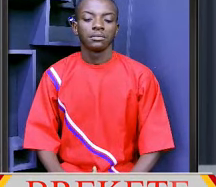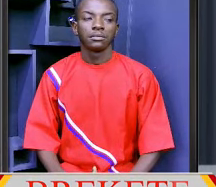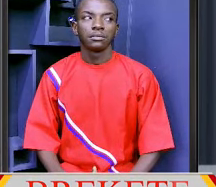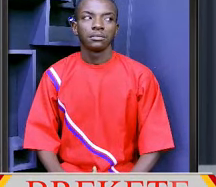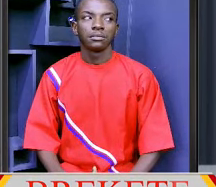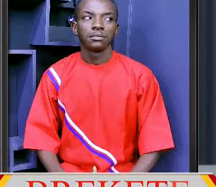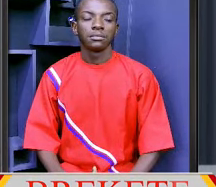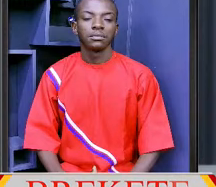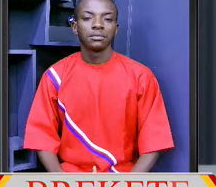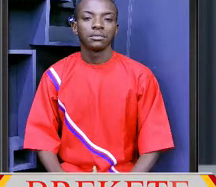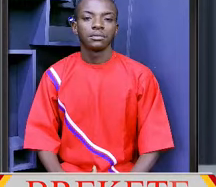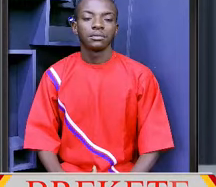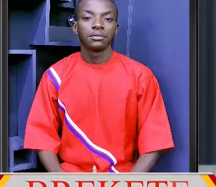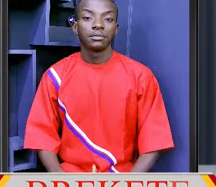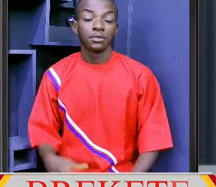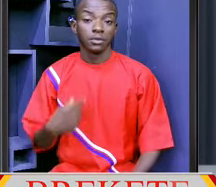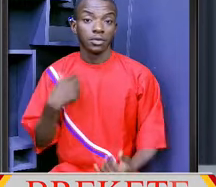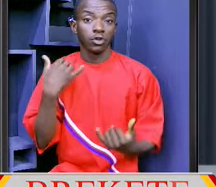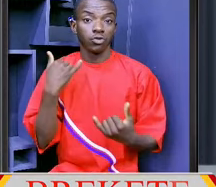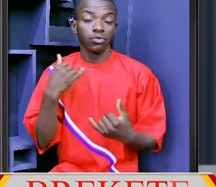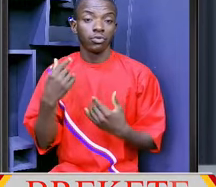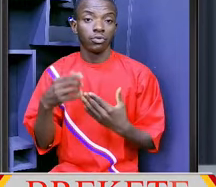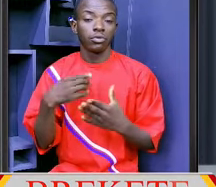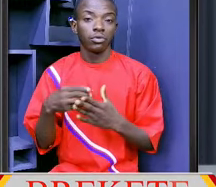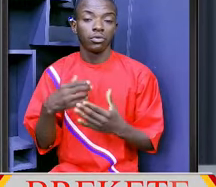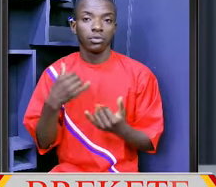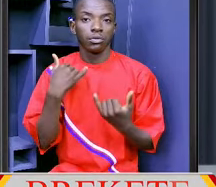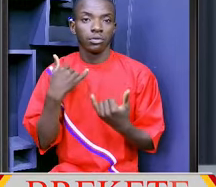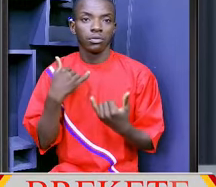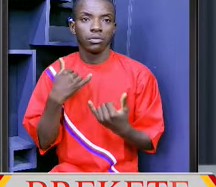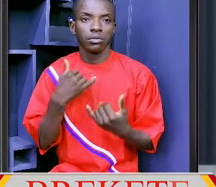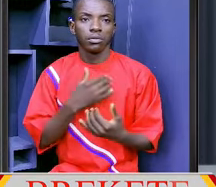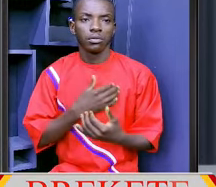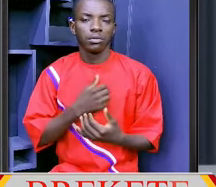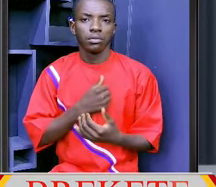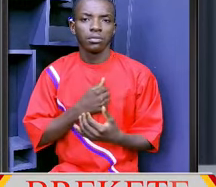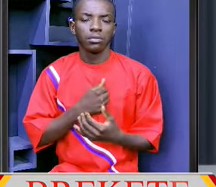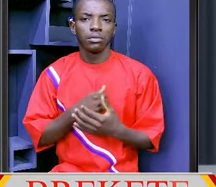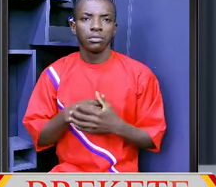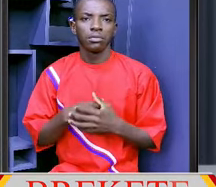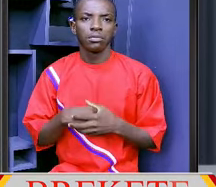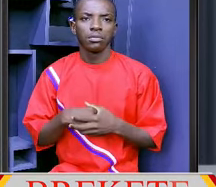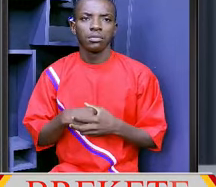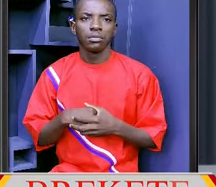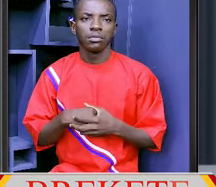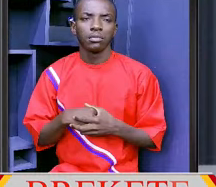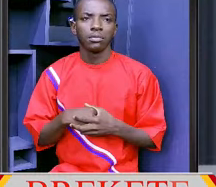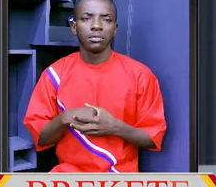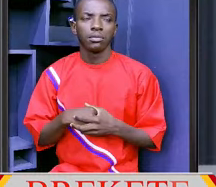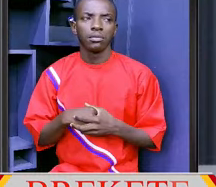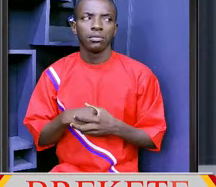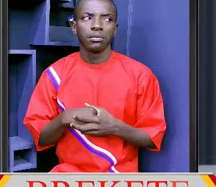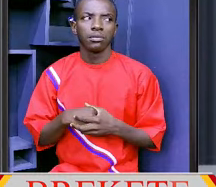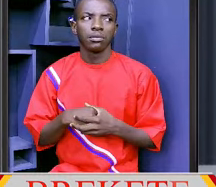Now you call me, Abi, na me call you. Now you call me, please. Sorry, now please.